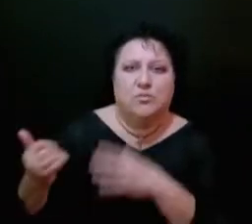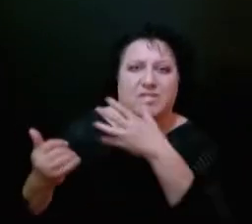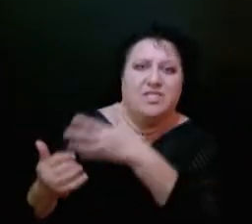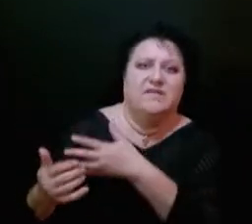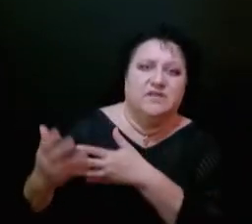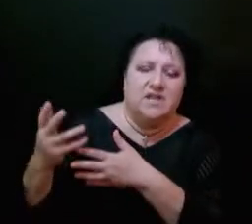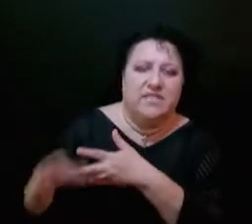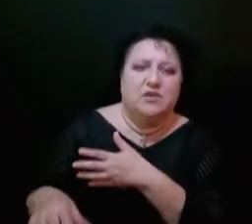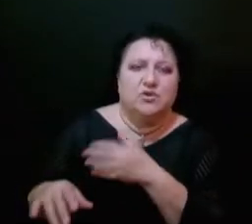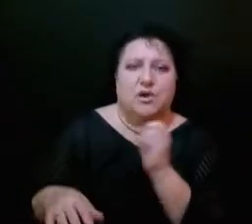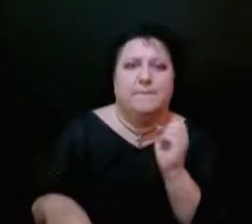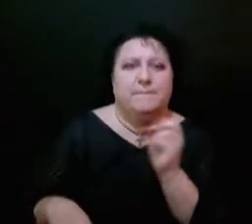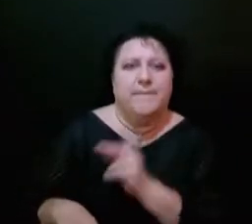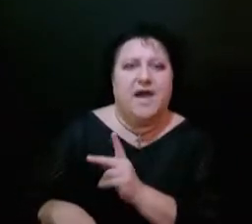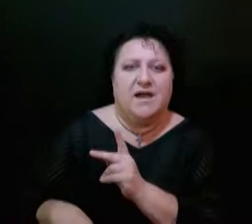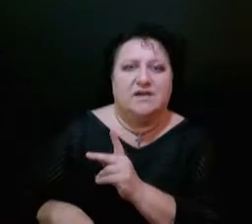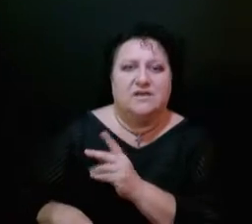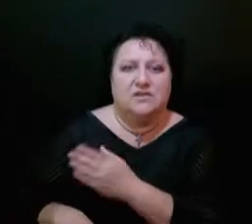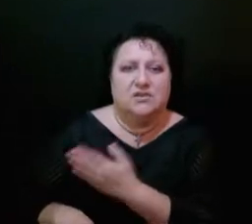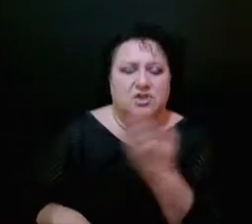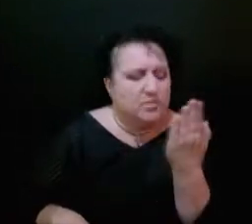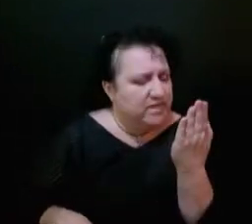when you come back, you have